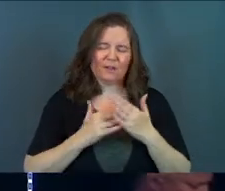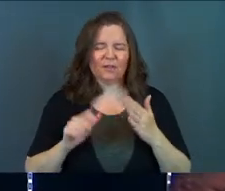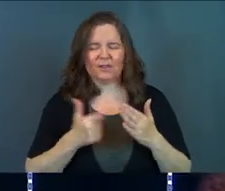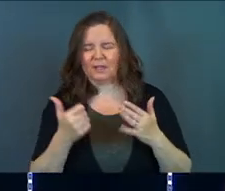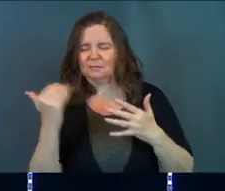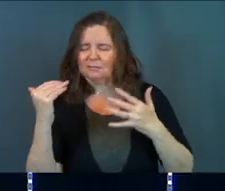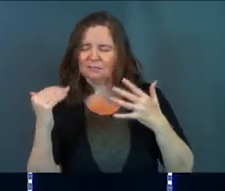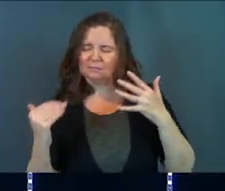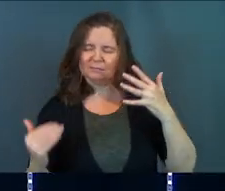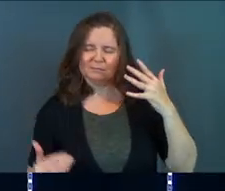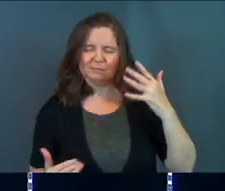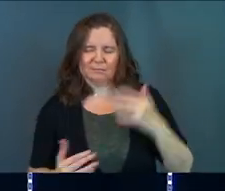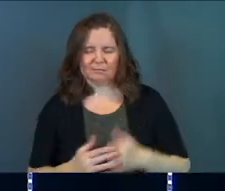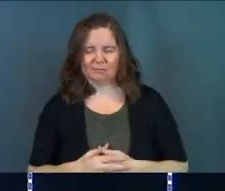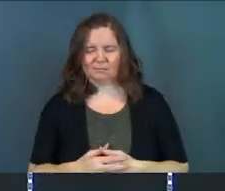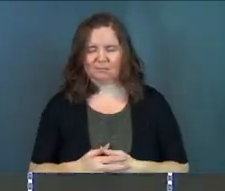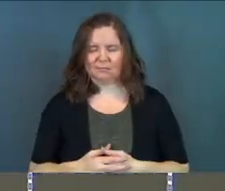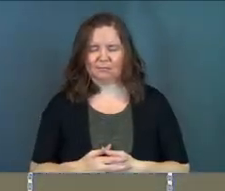these other things